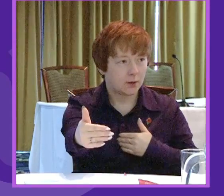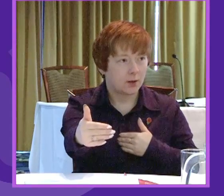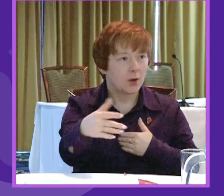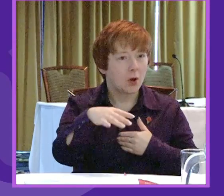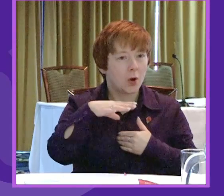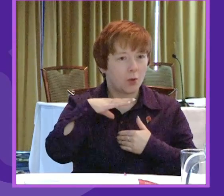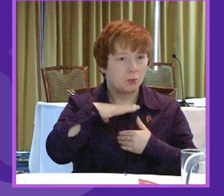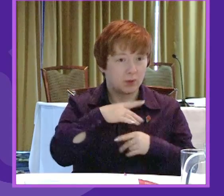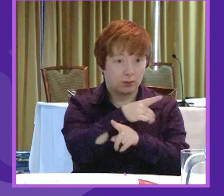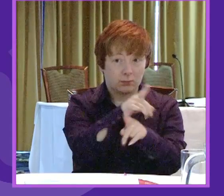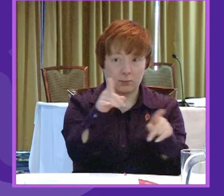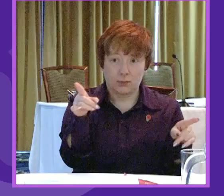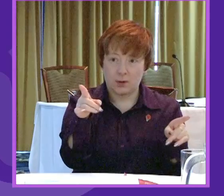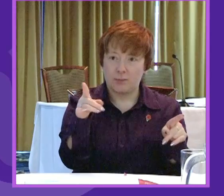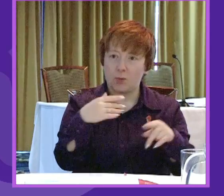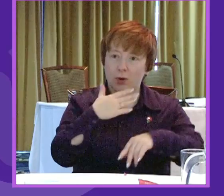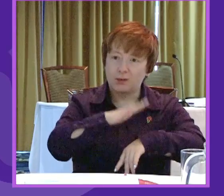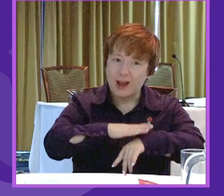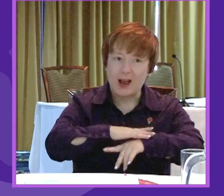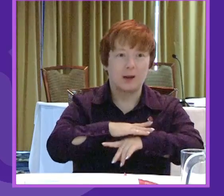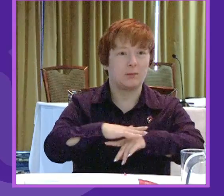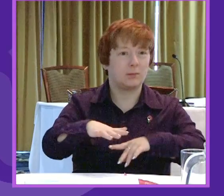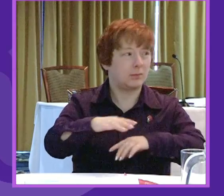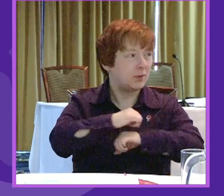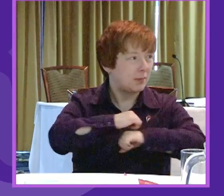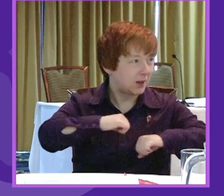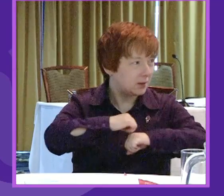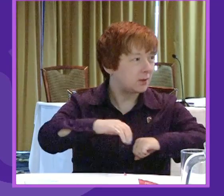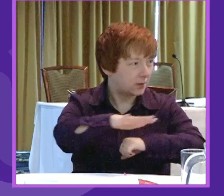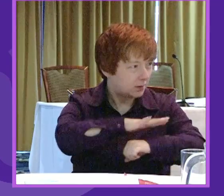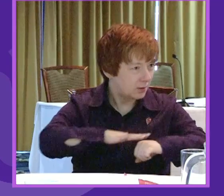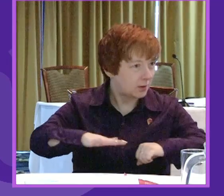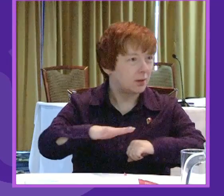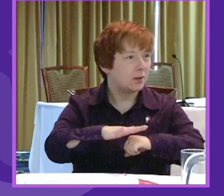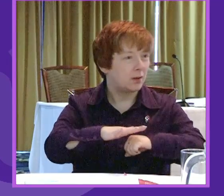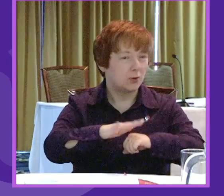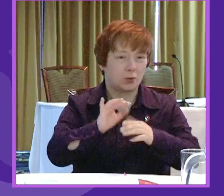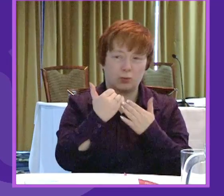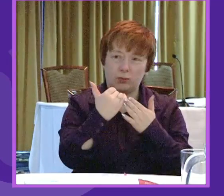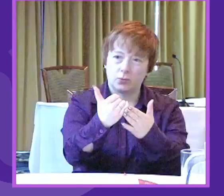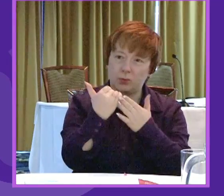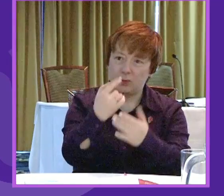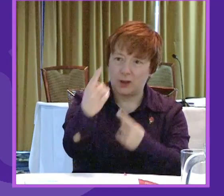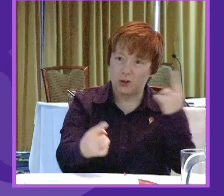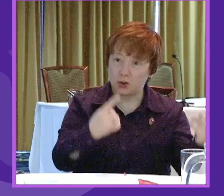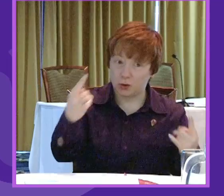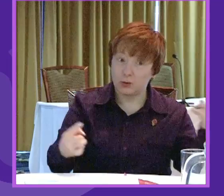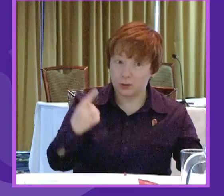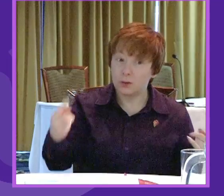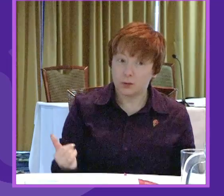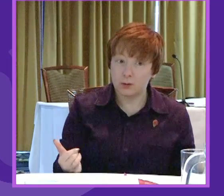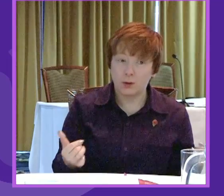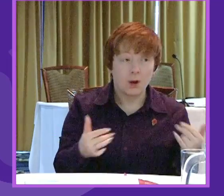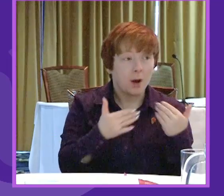how we need space. I think we need to give support to